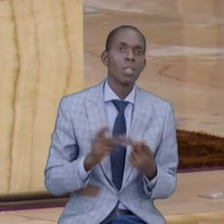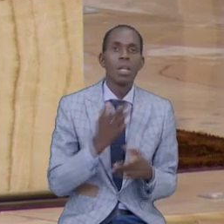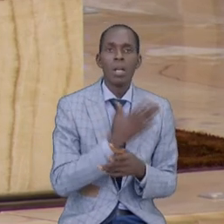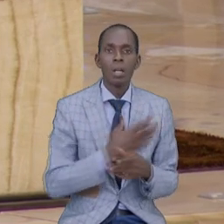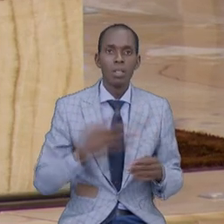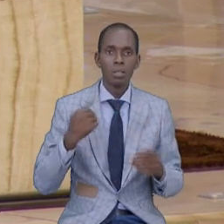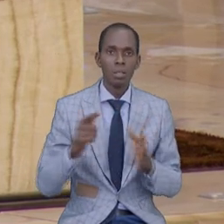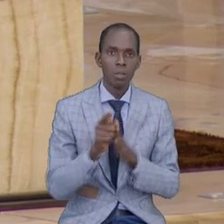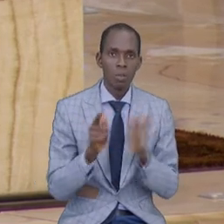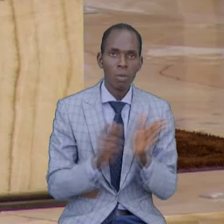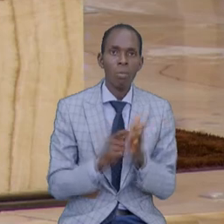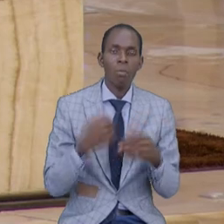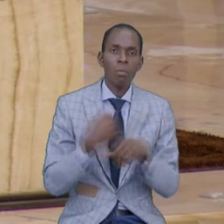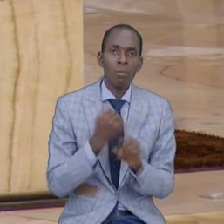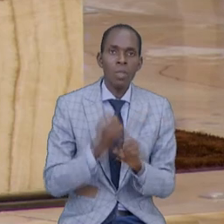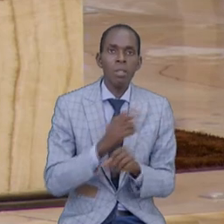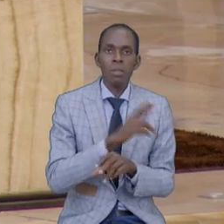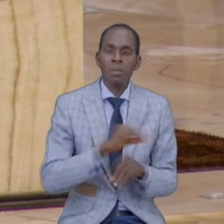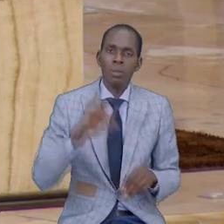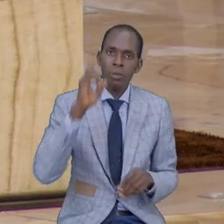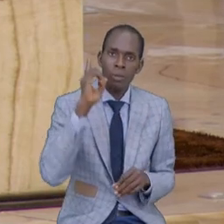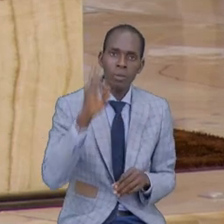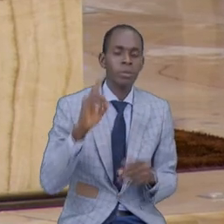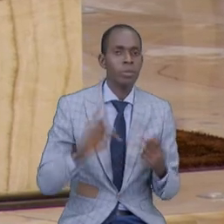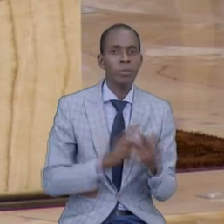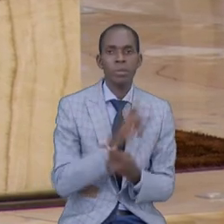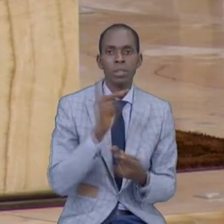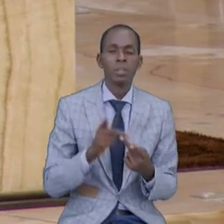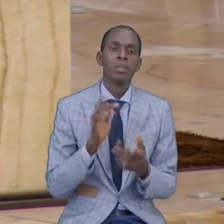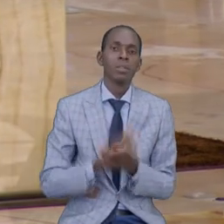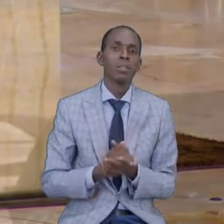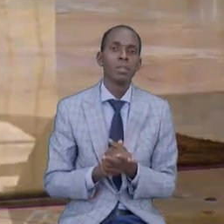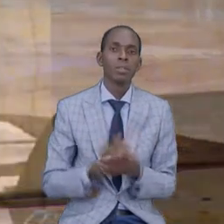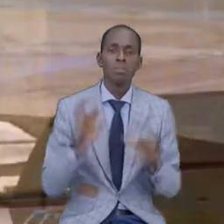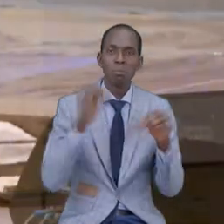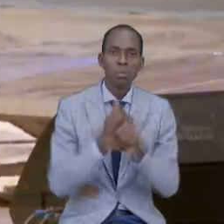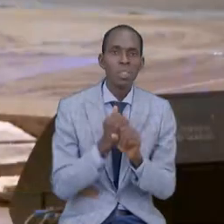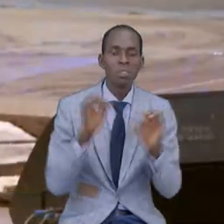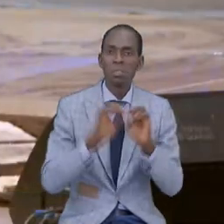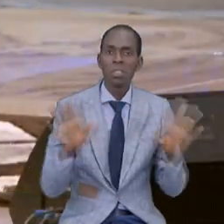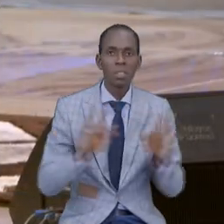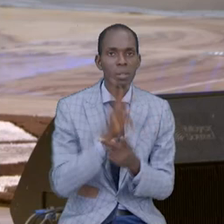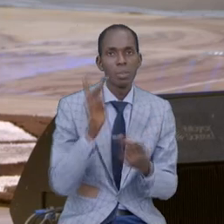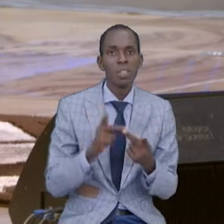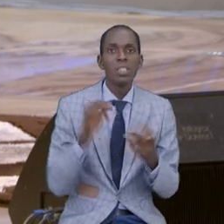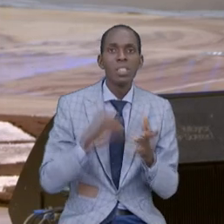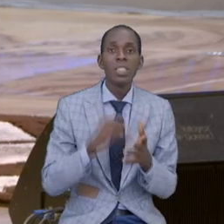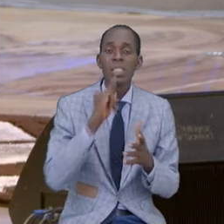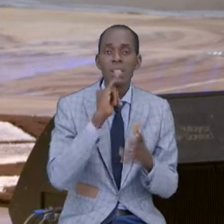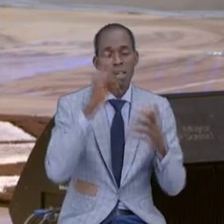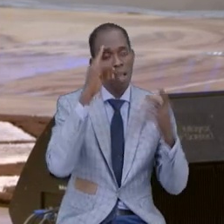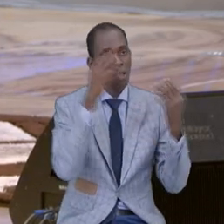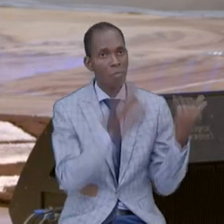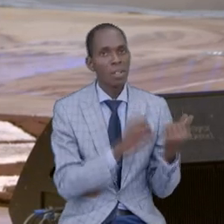law made no one perfect. Made nothing perfect. It is faith